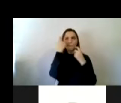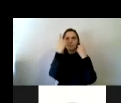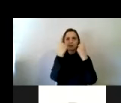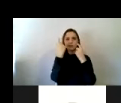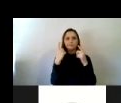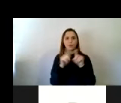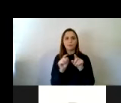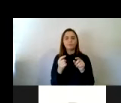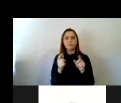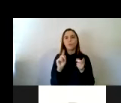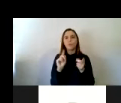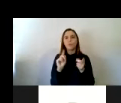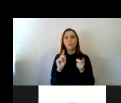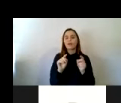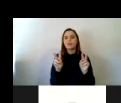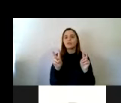or adequate.